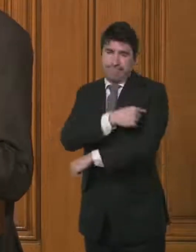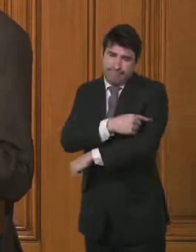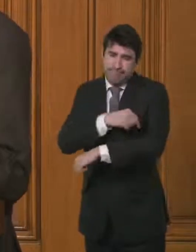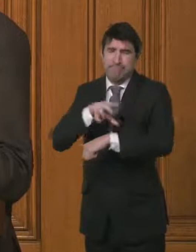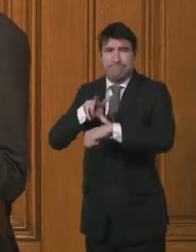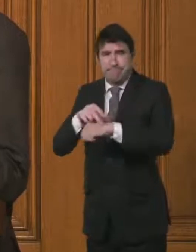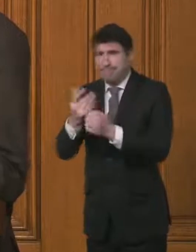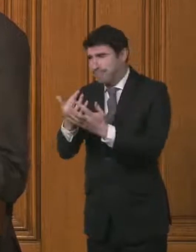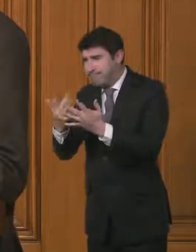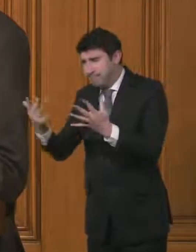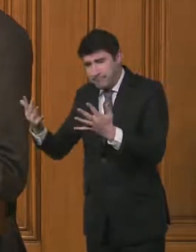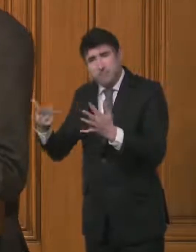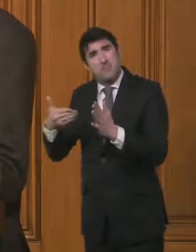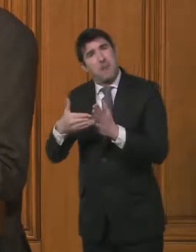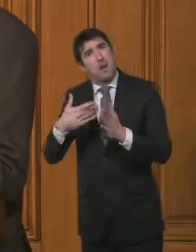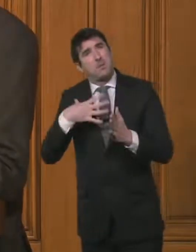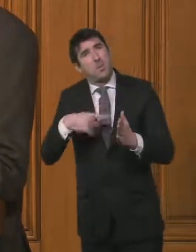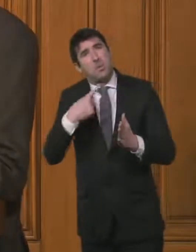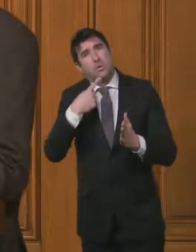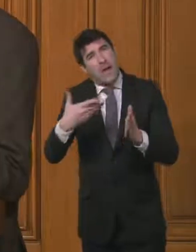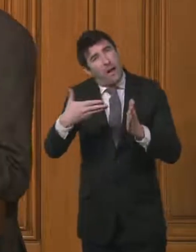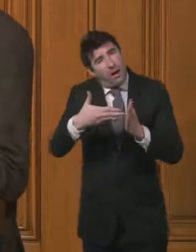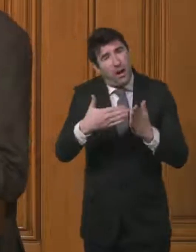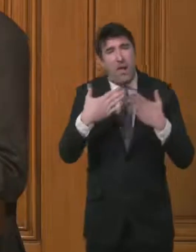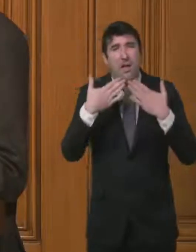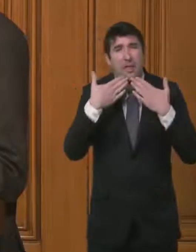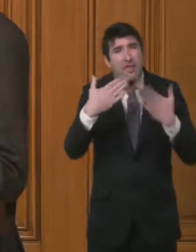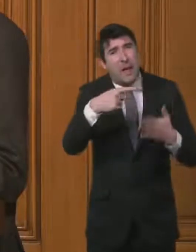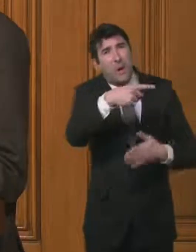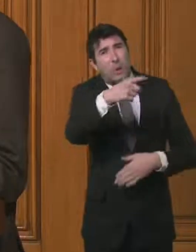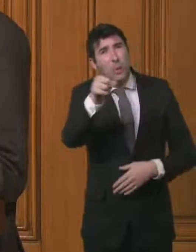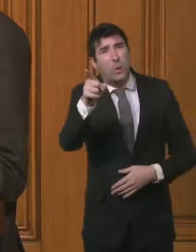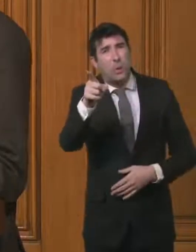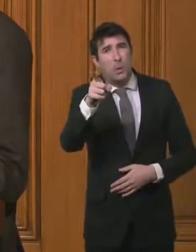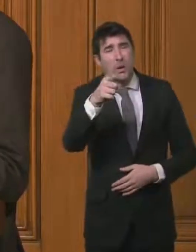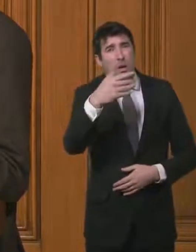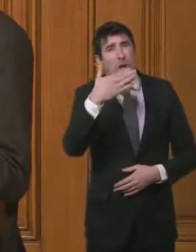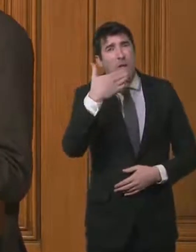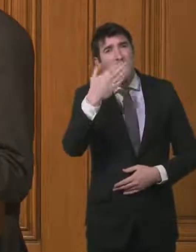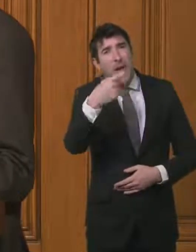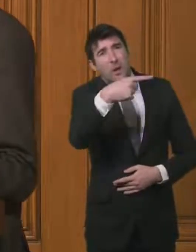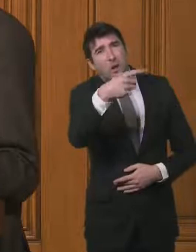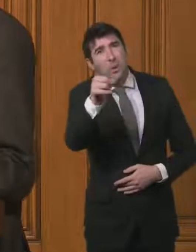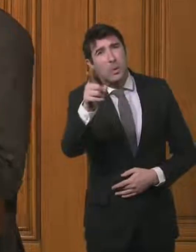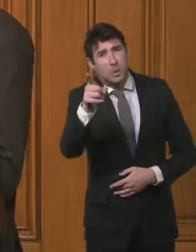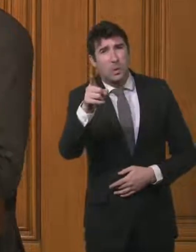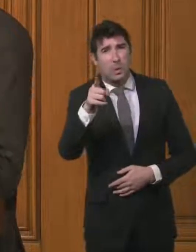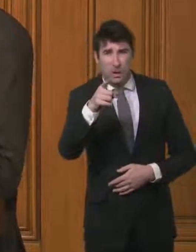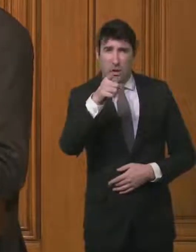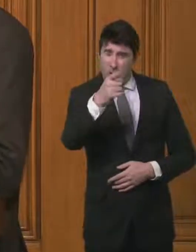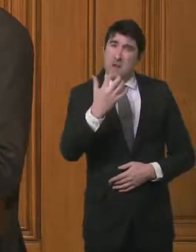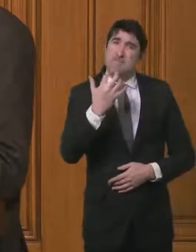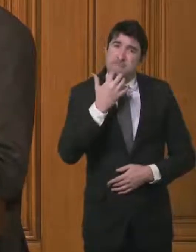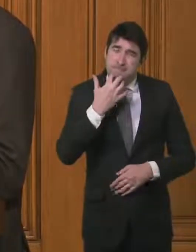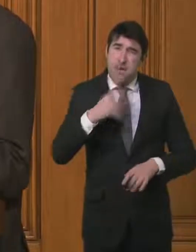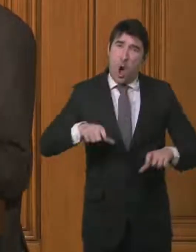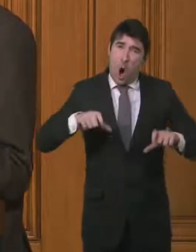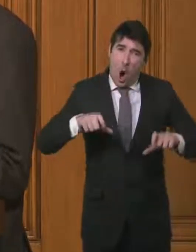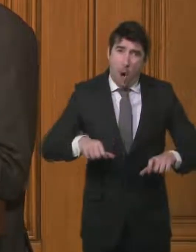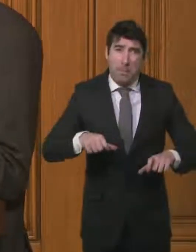because that has really helped the NHS cope. It continues to help the NHS cope, and I'm sure my colleagues throughout the NHS, and